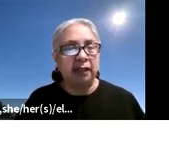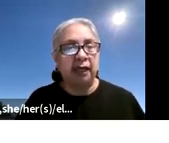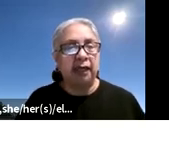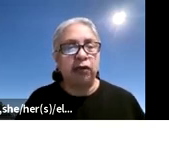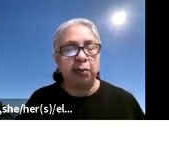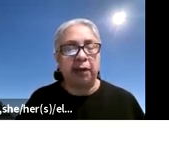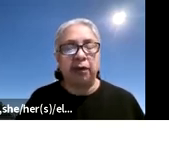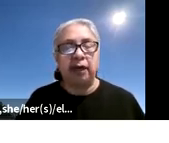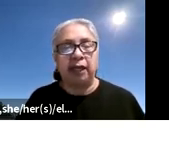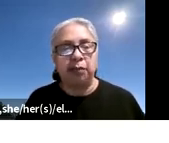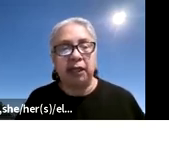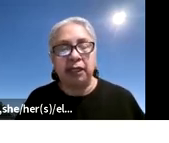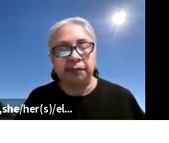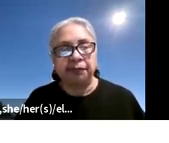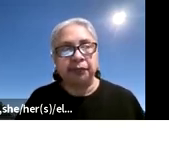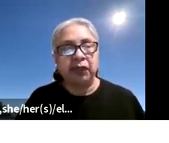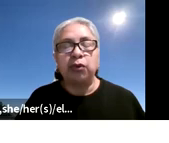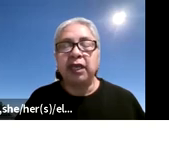why and remember and be